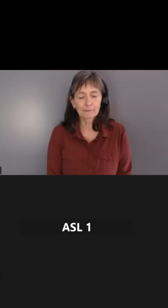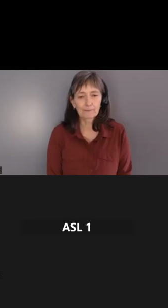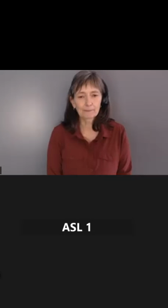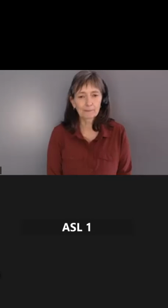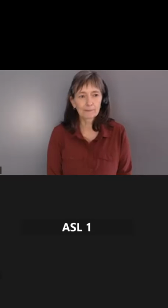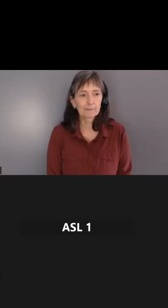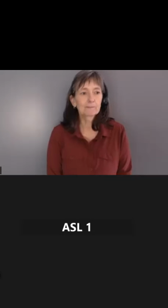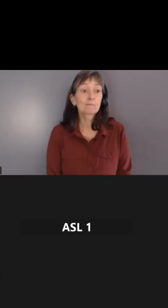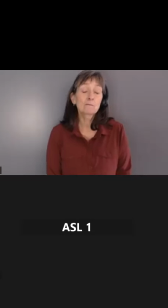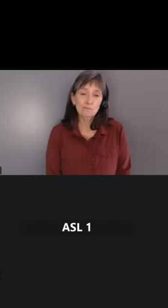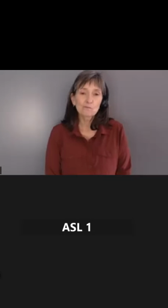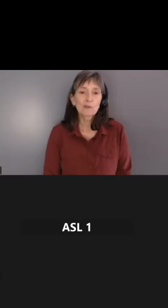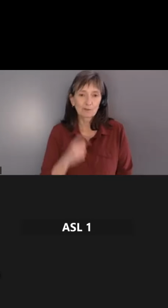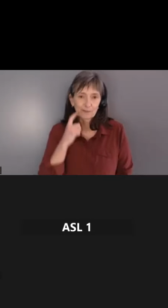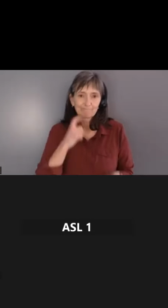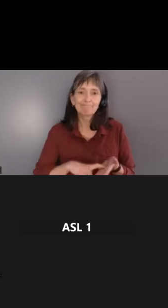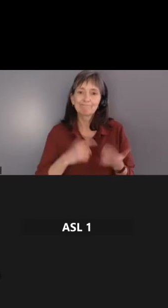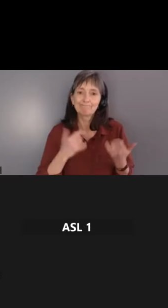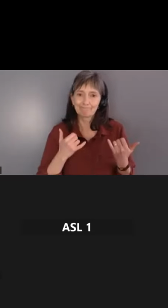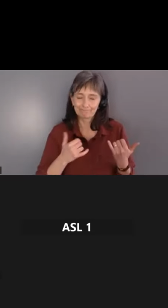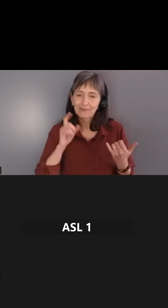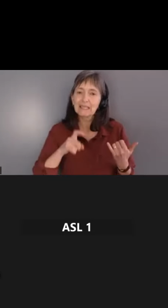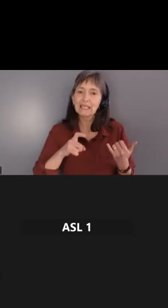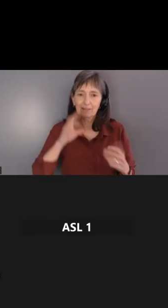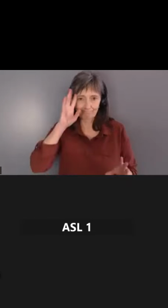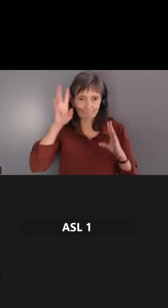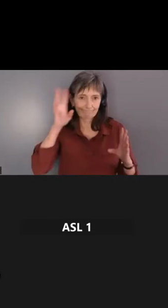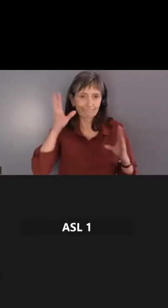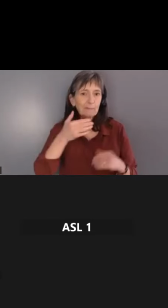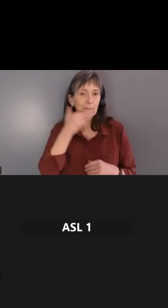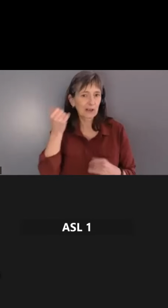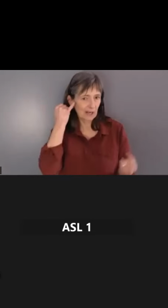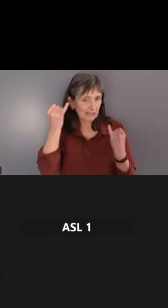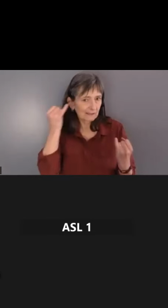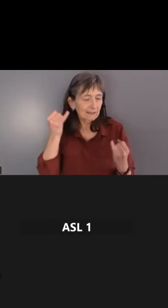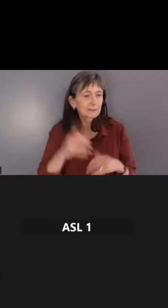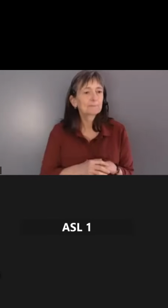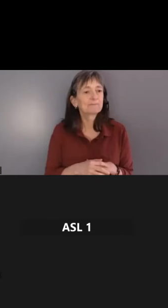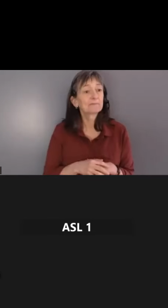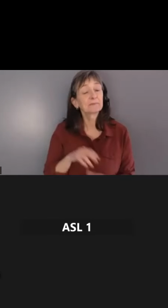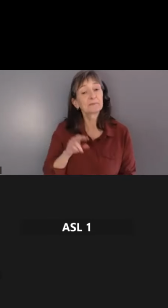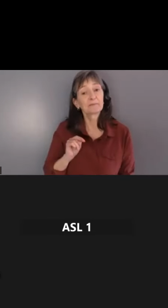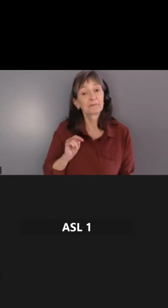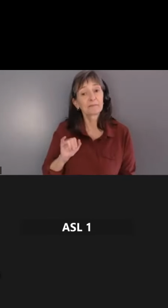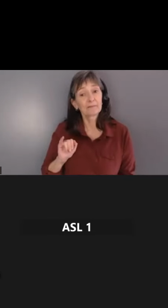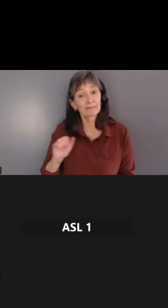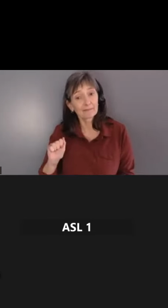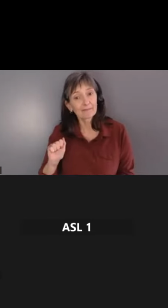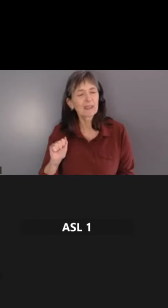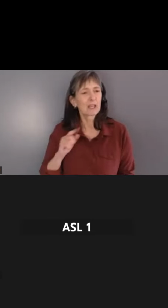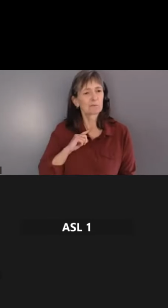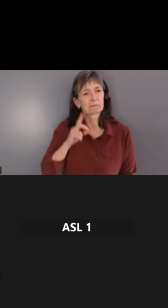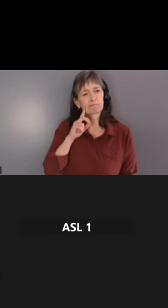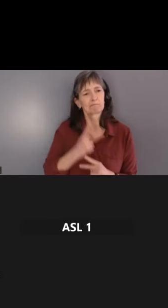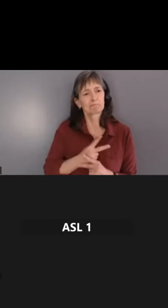And so recognizing that we need to start coming up with adequate solutions, at the NIA, we wanted to focus on how we can better enable more